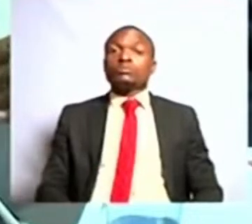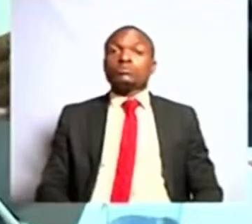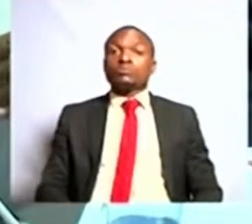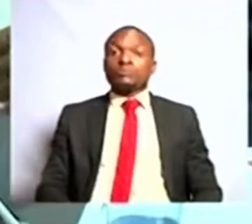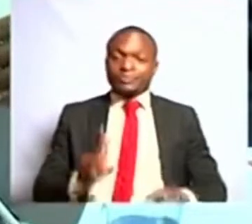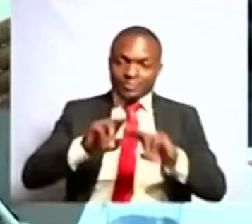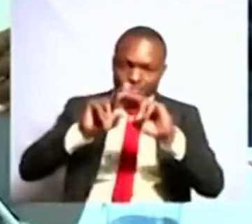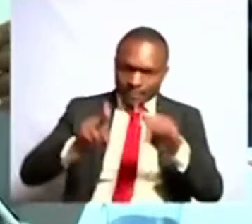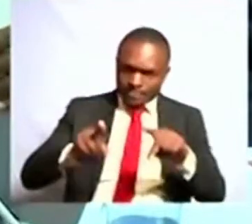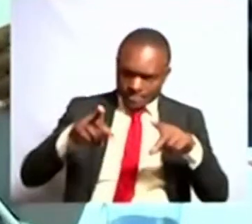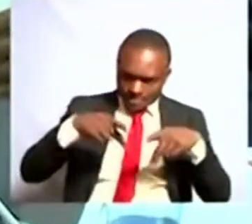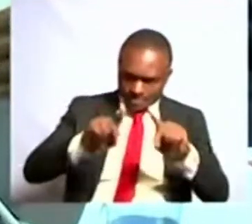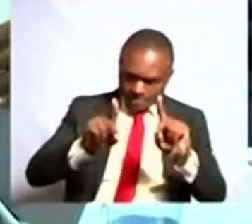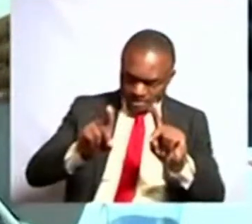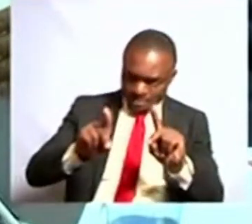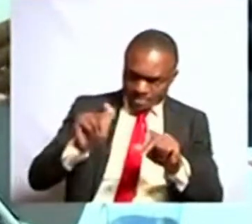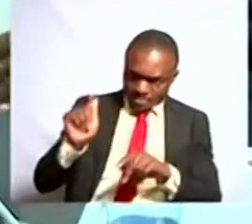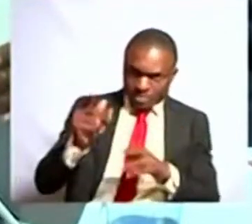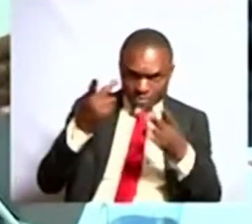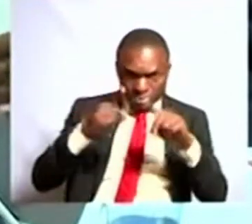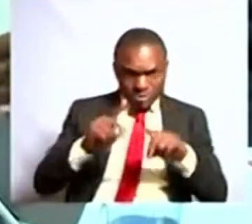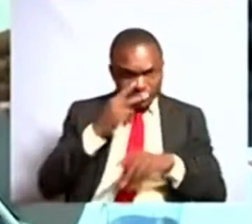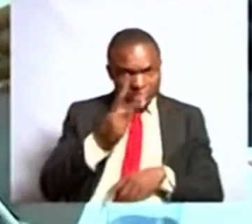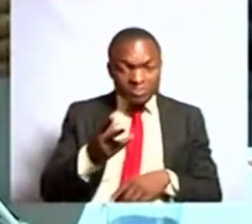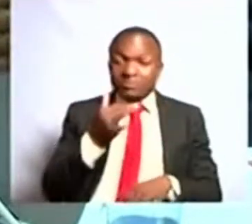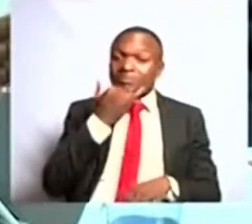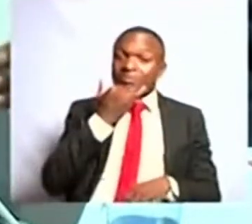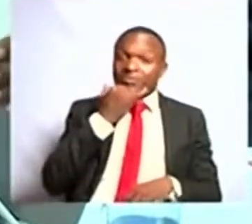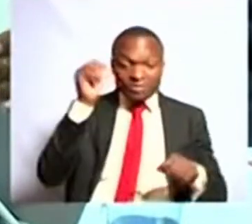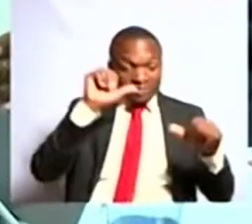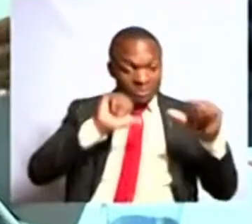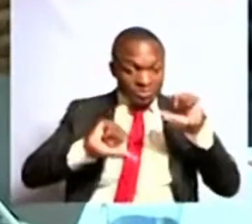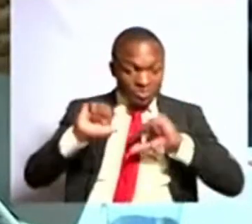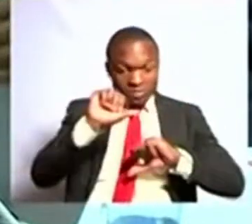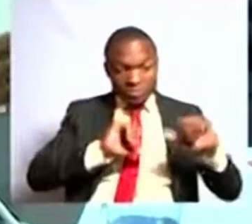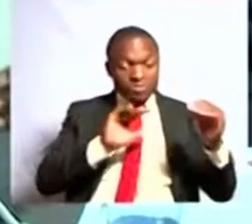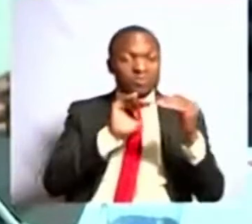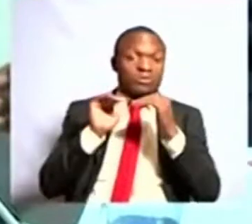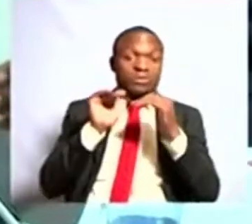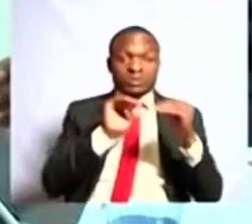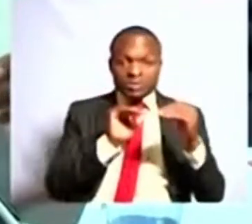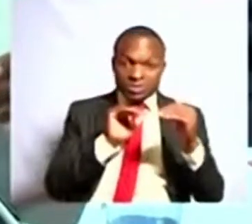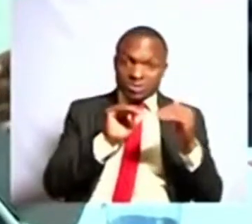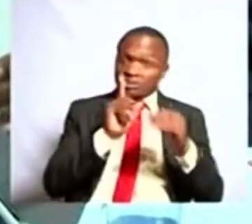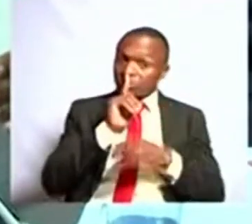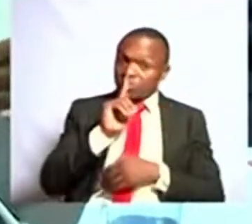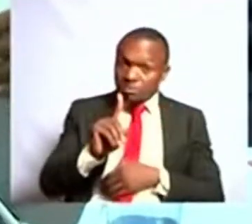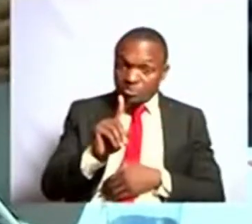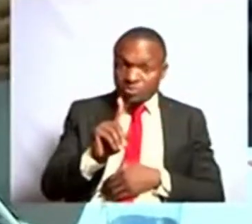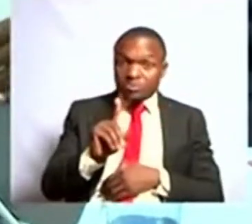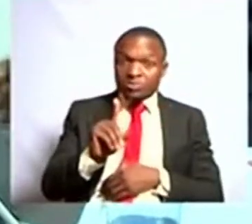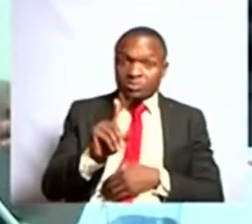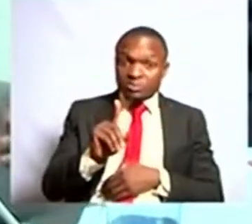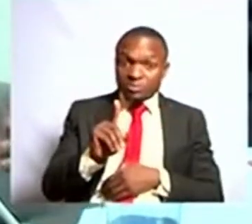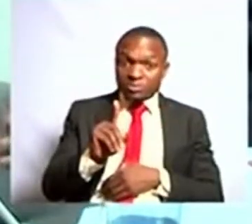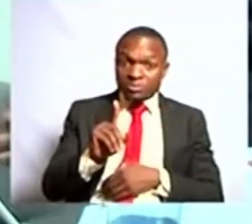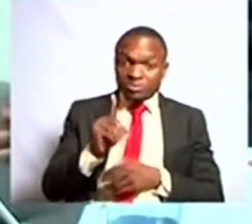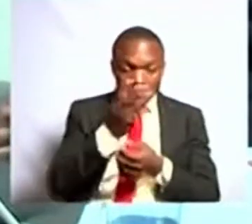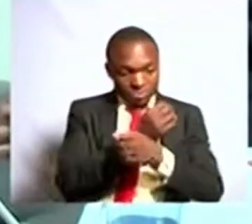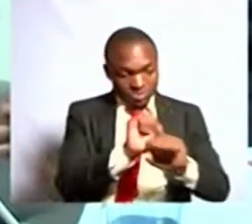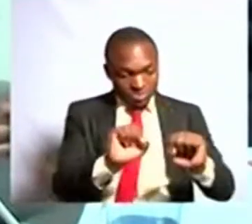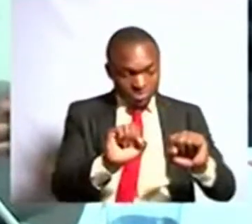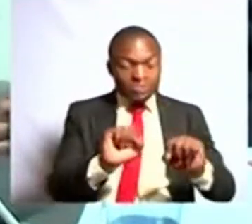And Chair, you permit me that when you realize a wrong, an audit query, I think it is only prudent that you remedy it.